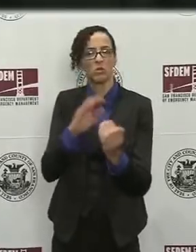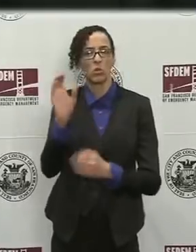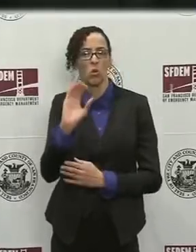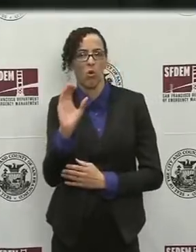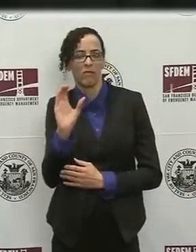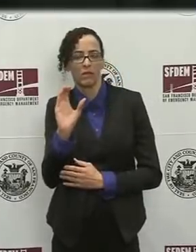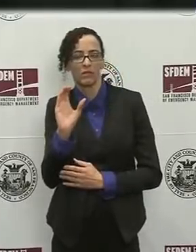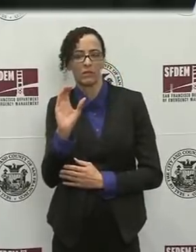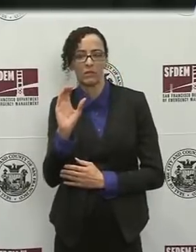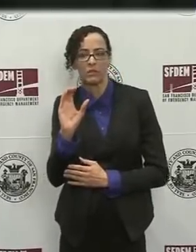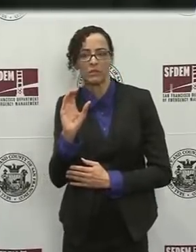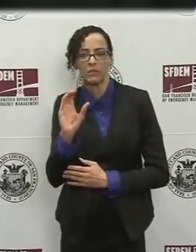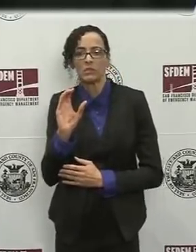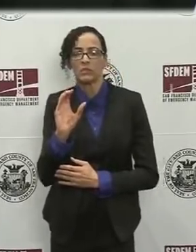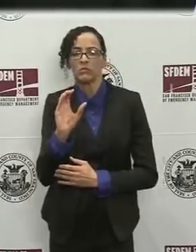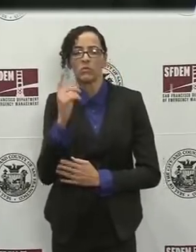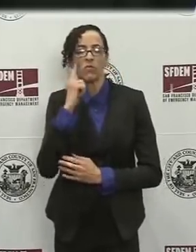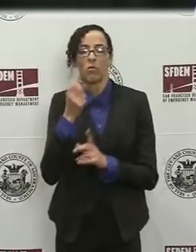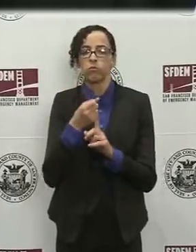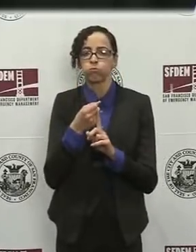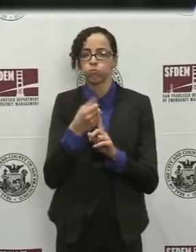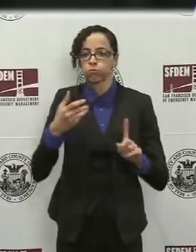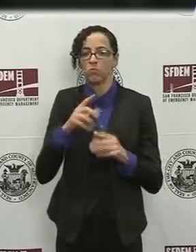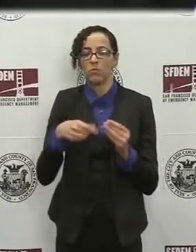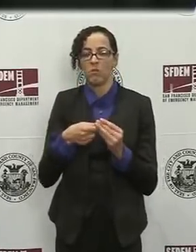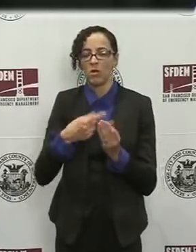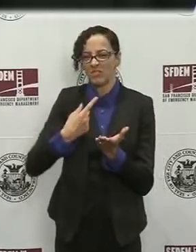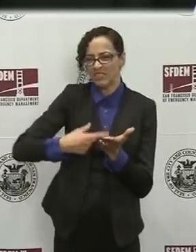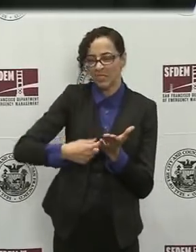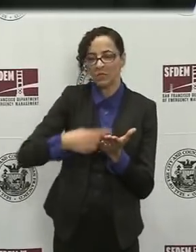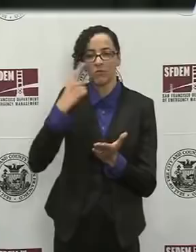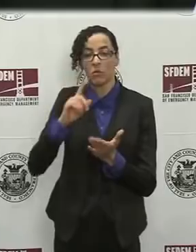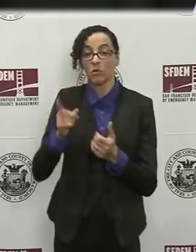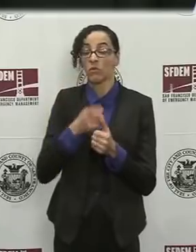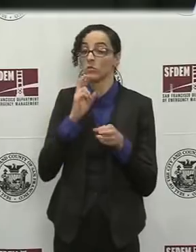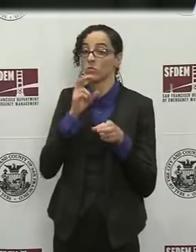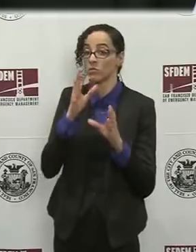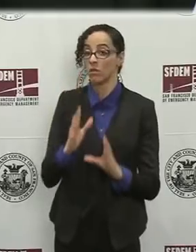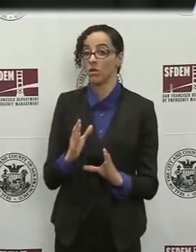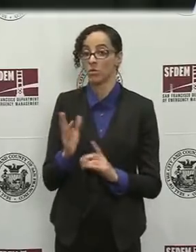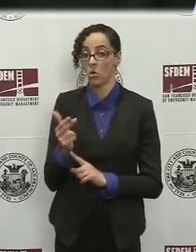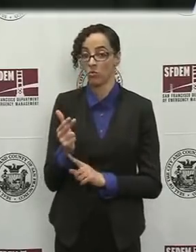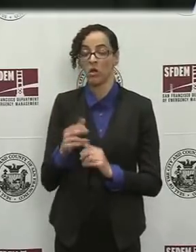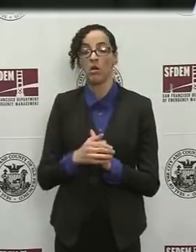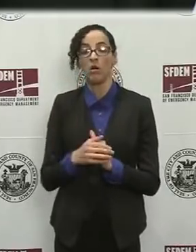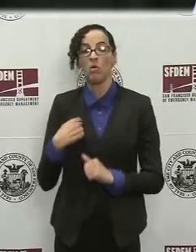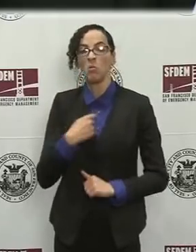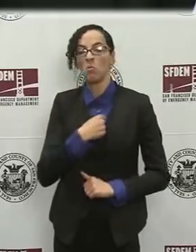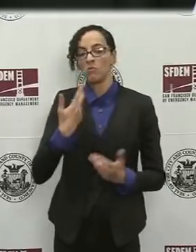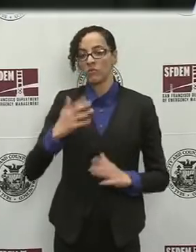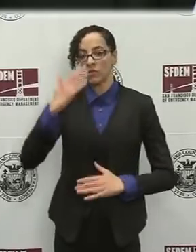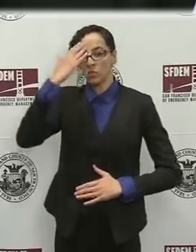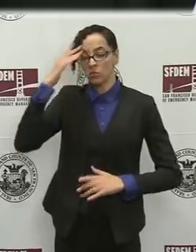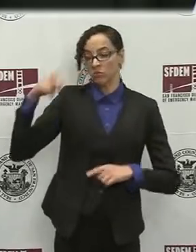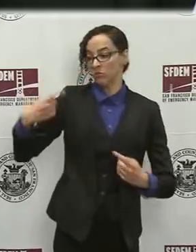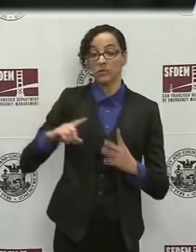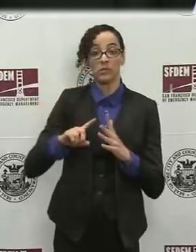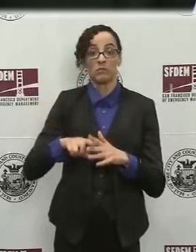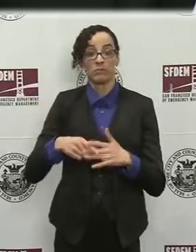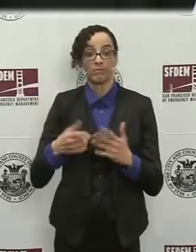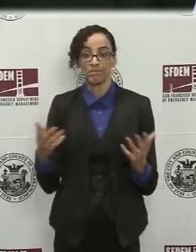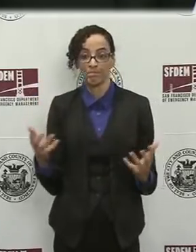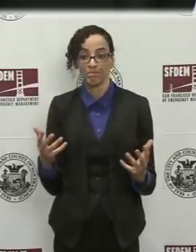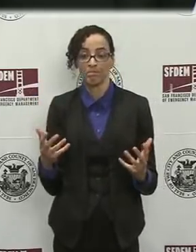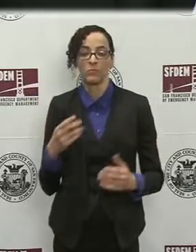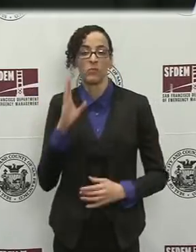teeing up my discussion about first responder hotels. So we knew from the beginning of this that we were